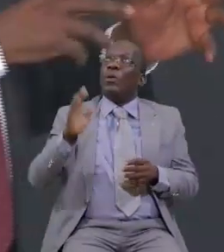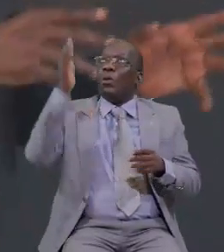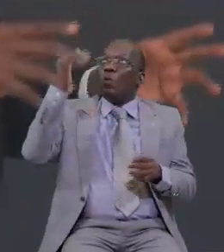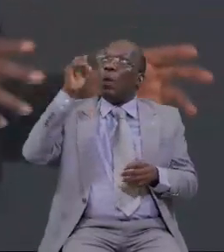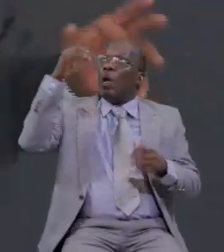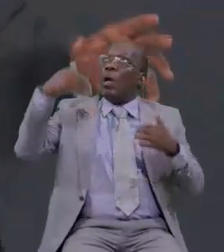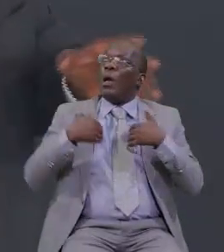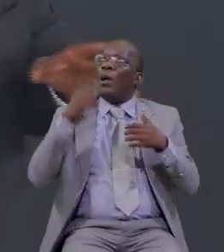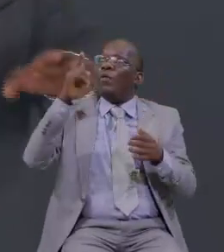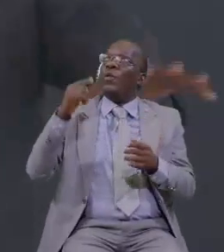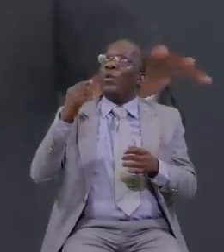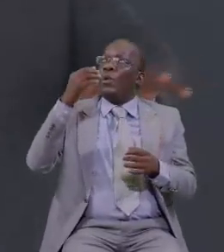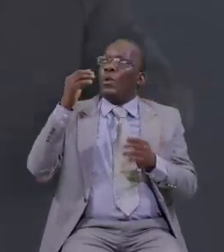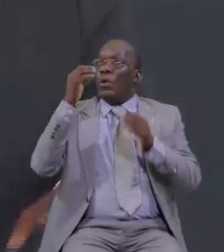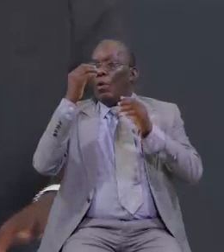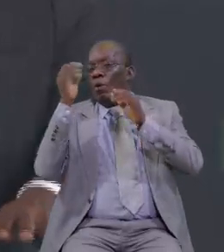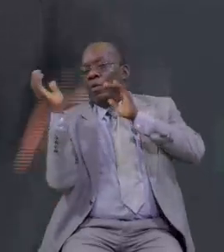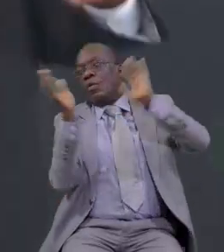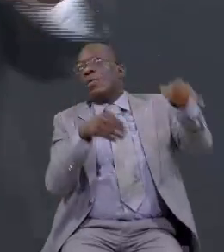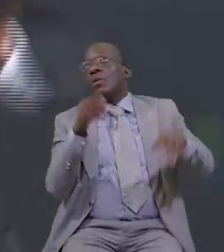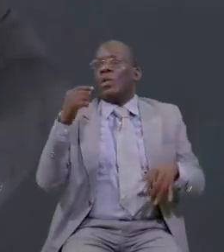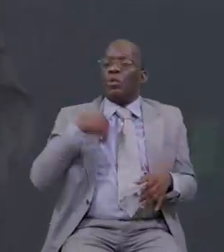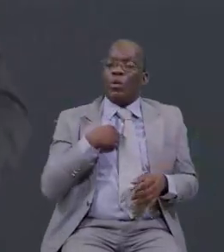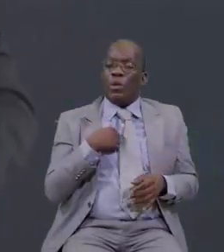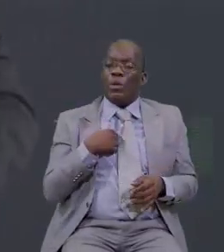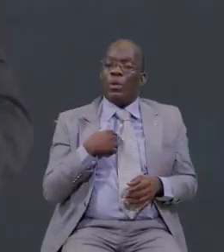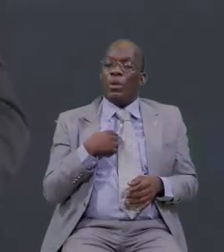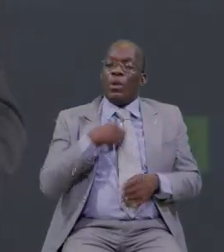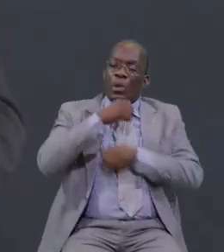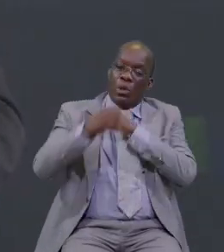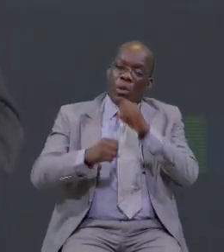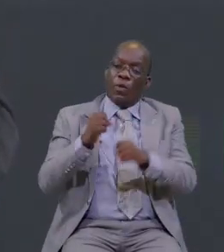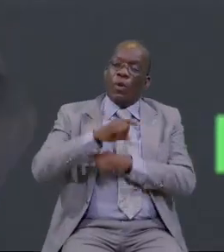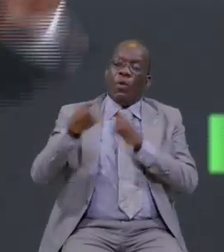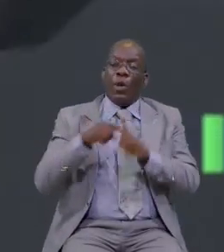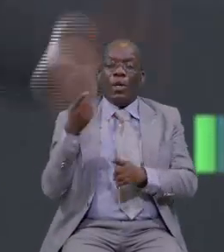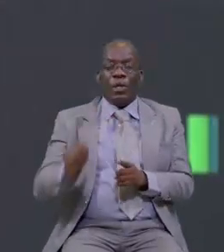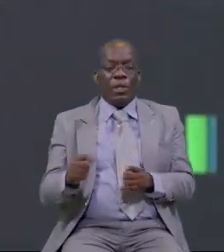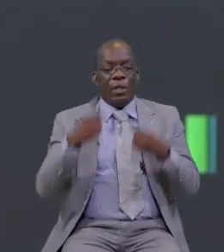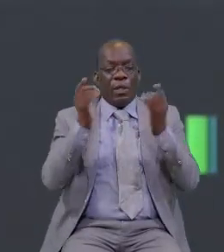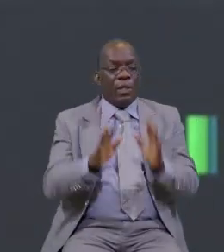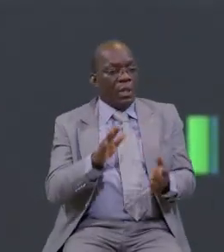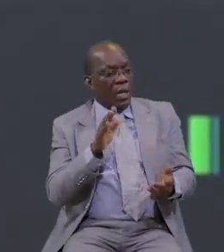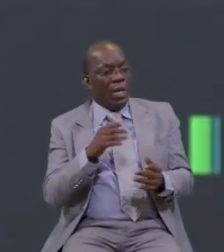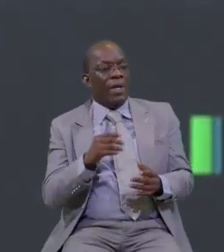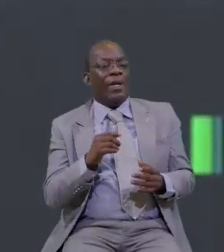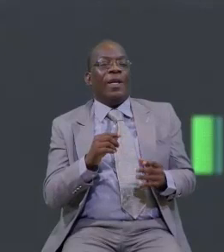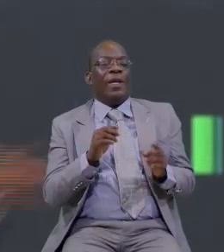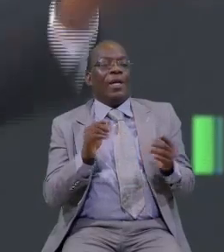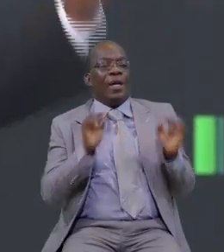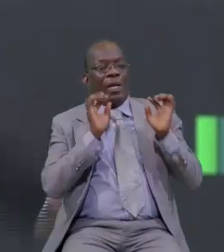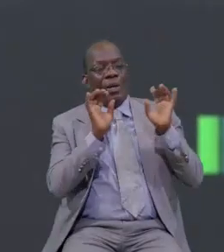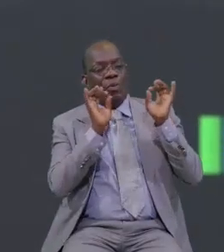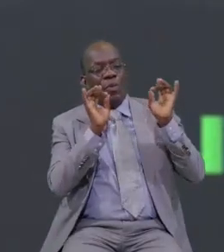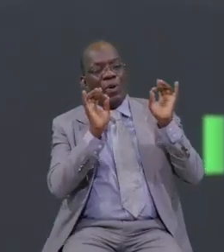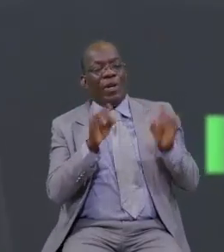those unbelievers taunted him, he says, "It's Christ. Let him come from the cross and